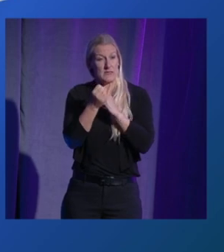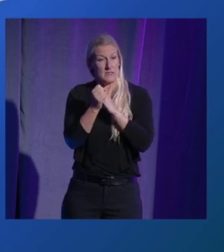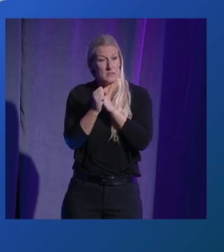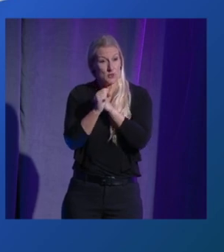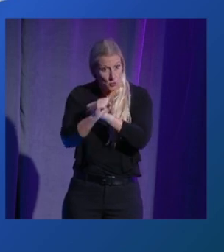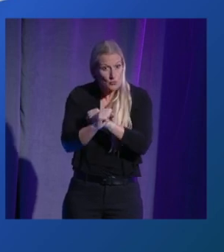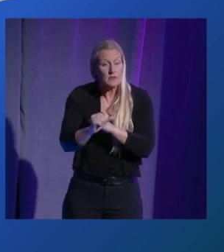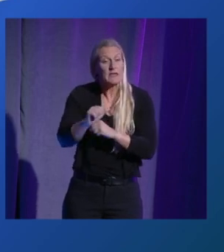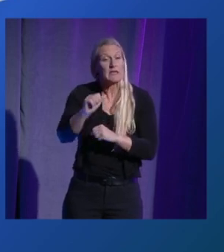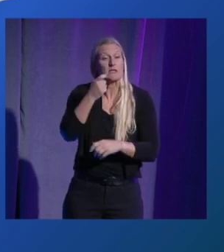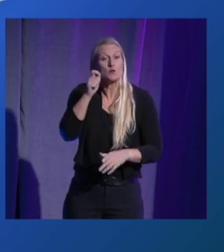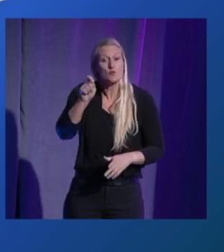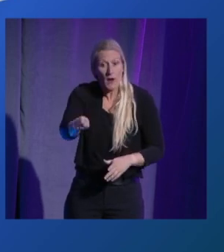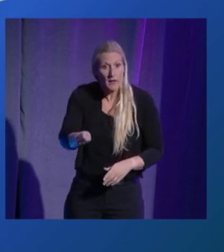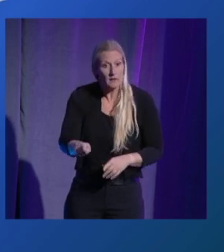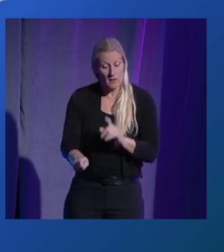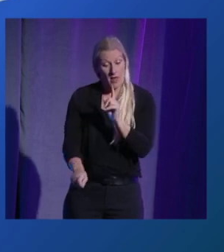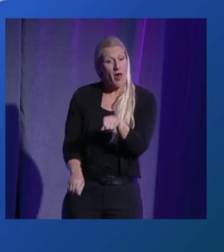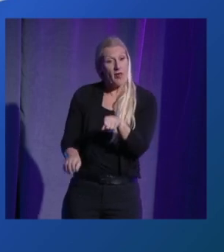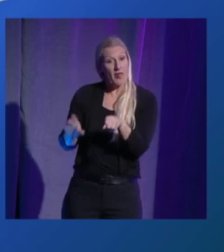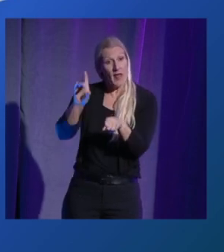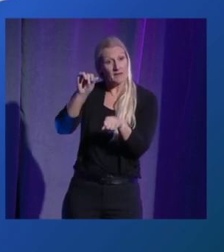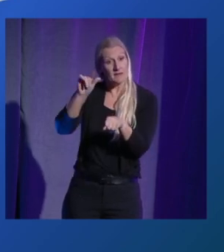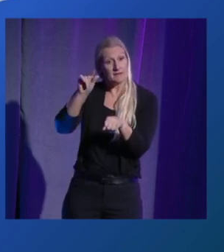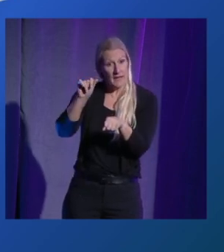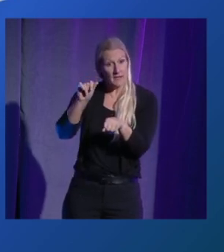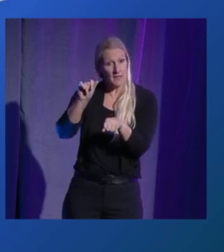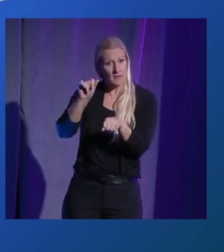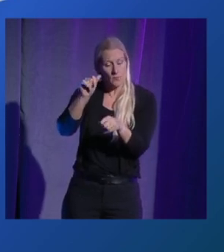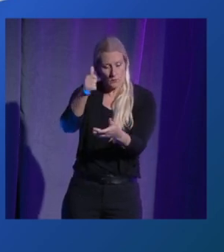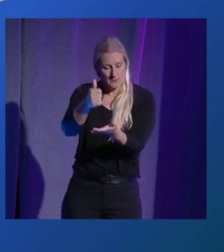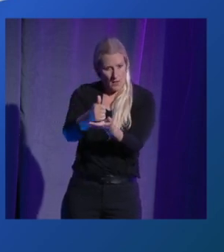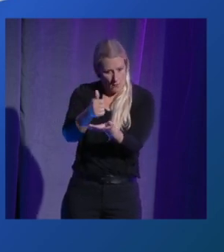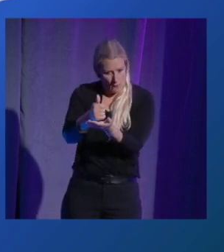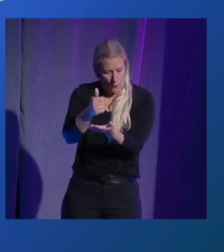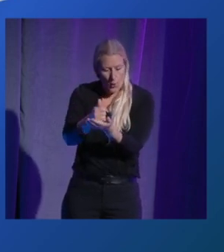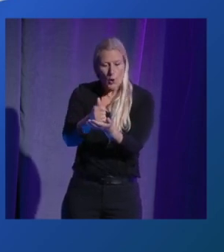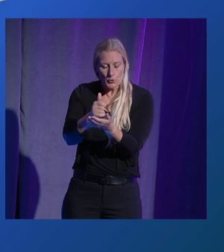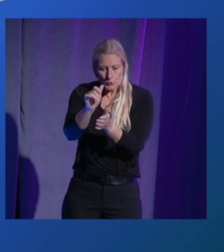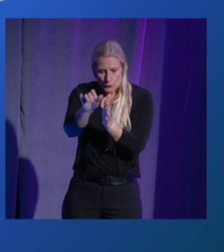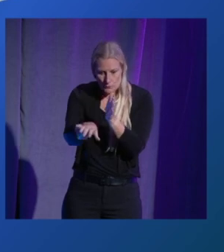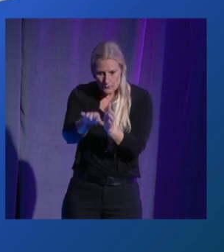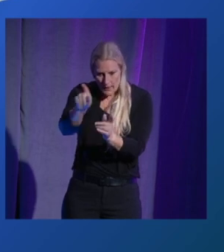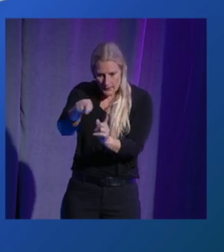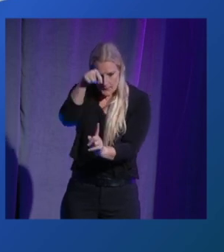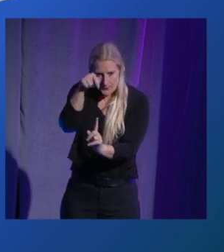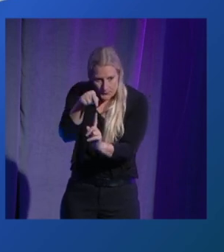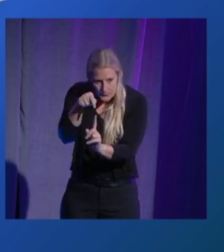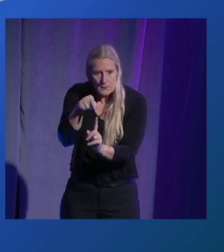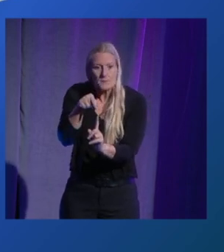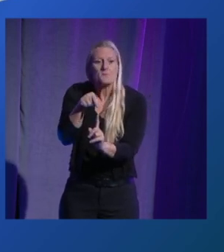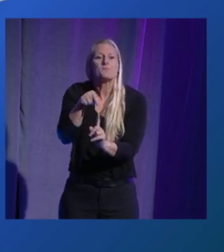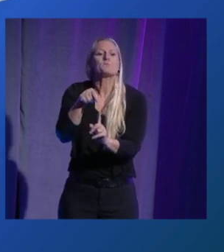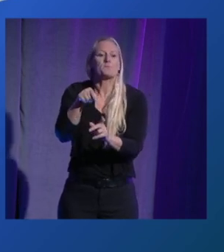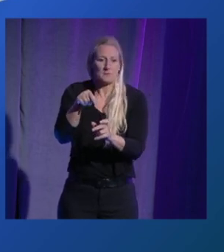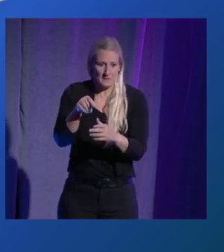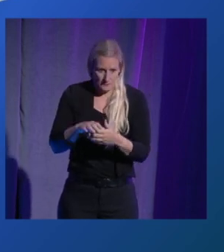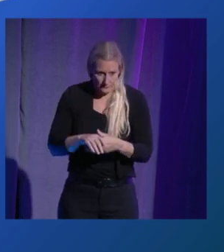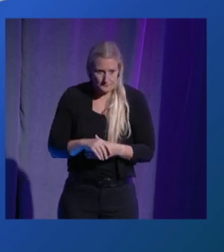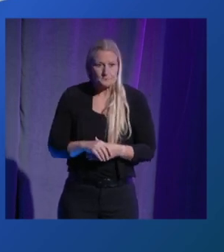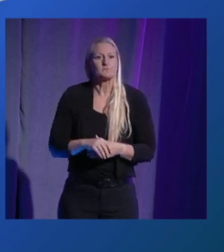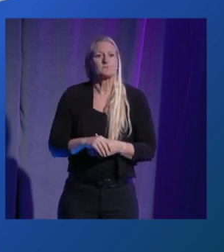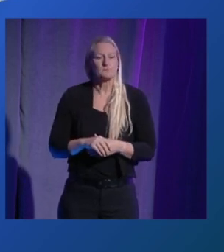provided that data was useful uh to pinpoint and you know to help humanarian agencies to assess you know the